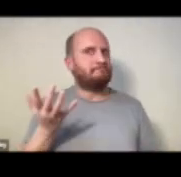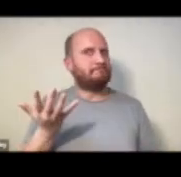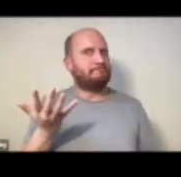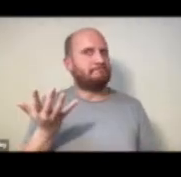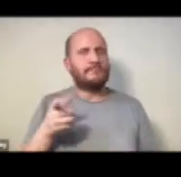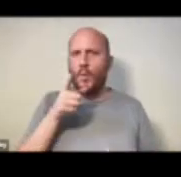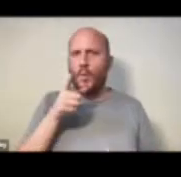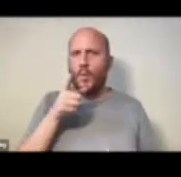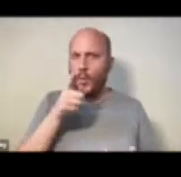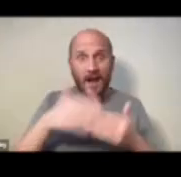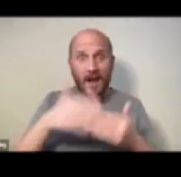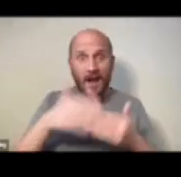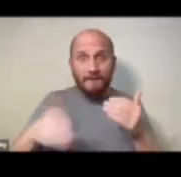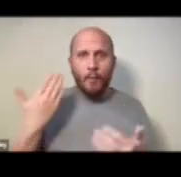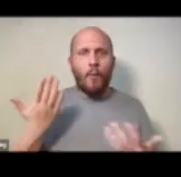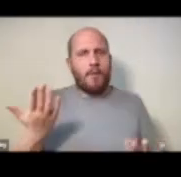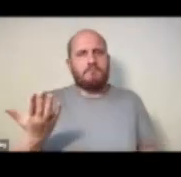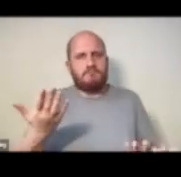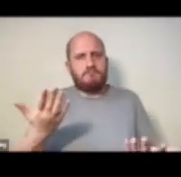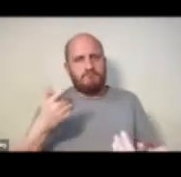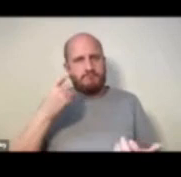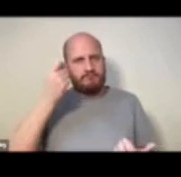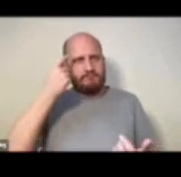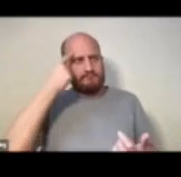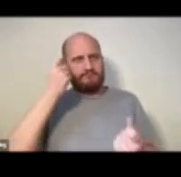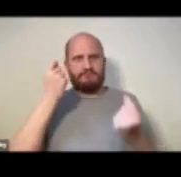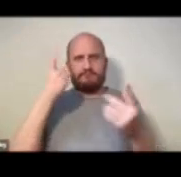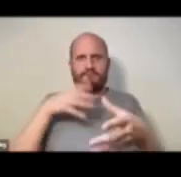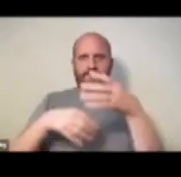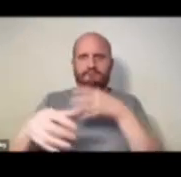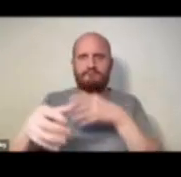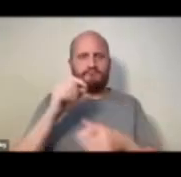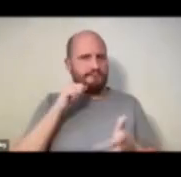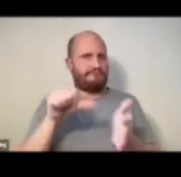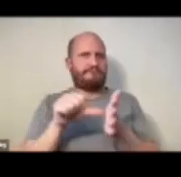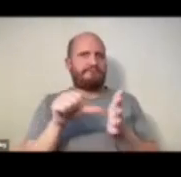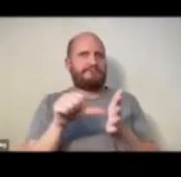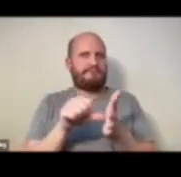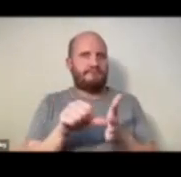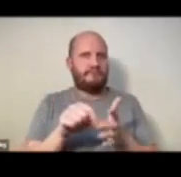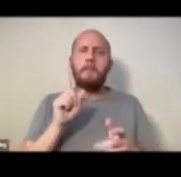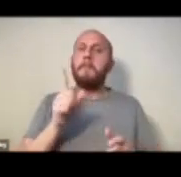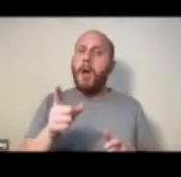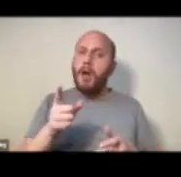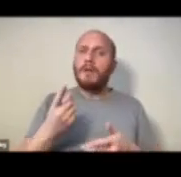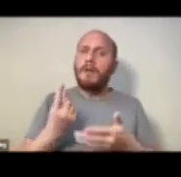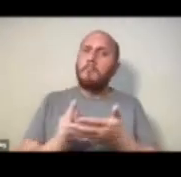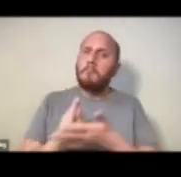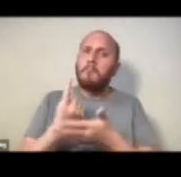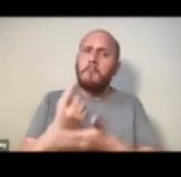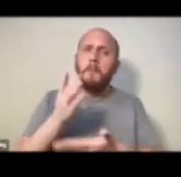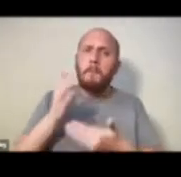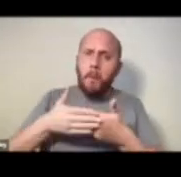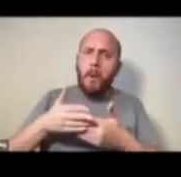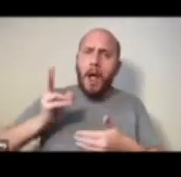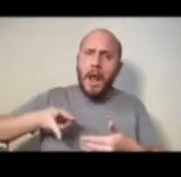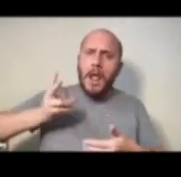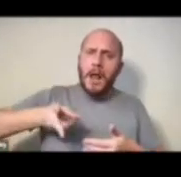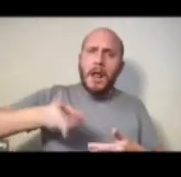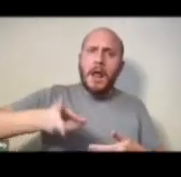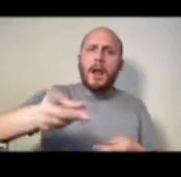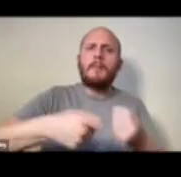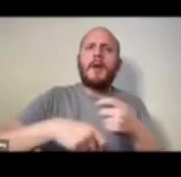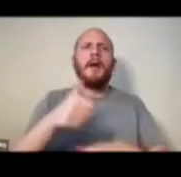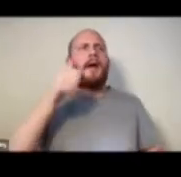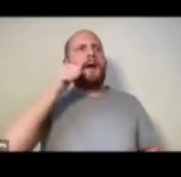you've never done it before as well. It does get easier, and you will get more confident the more of it that you do. It also helps to be